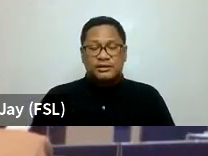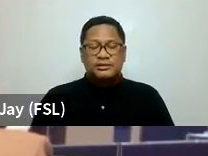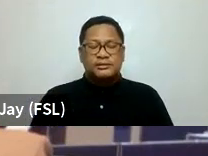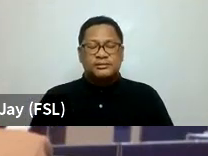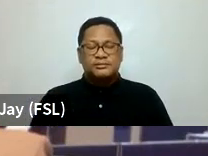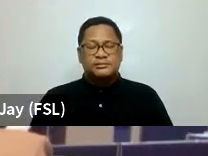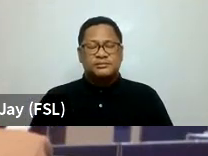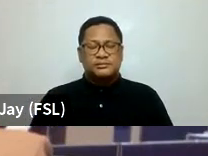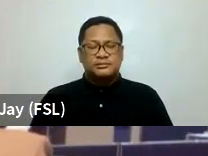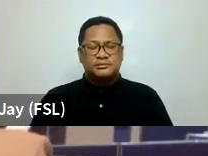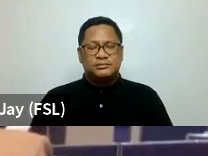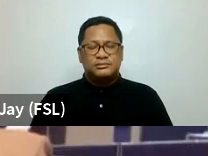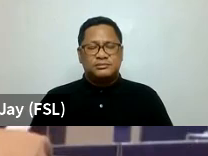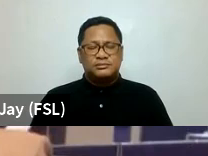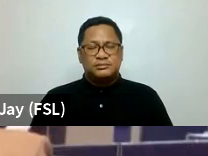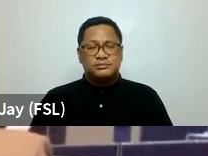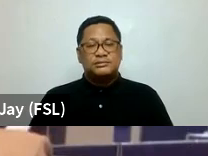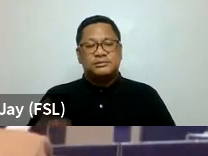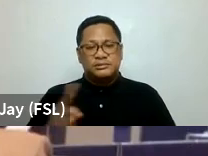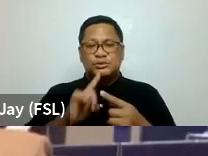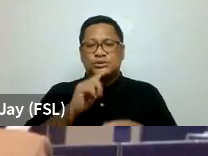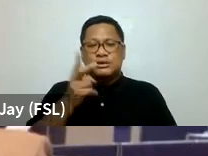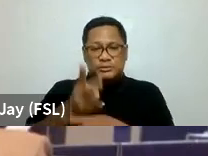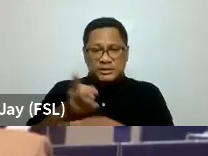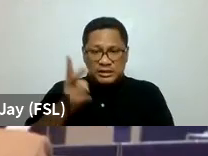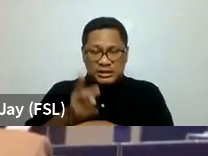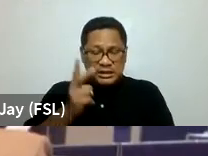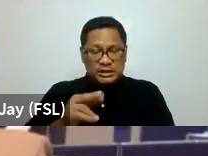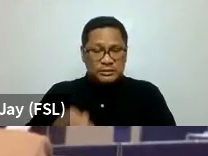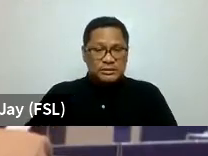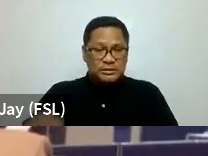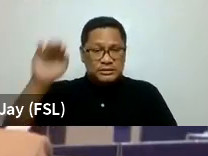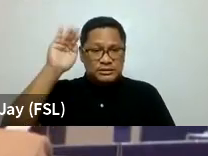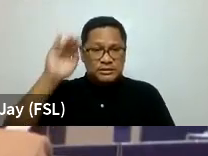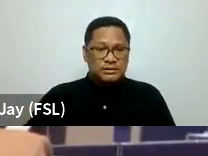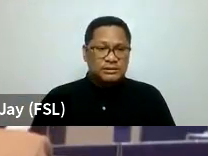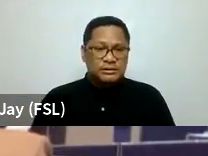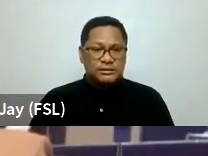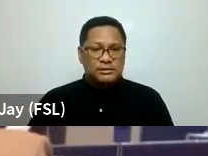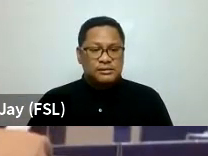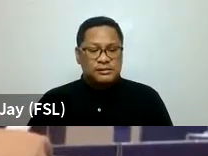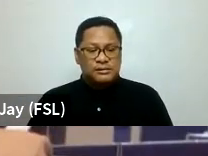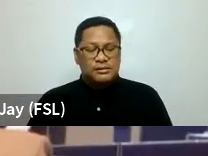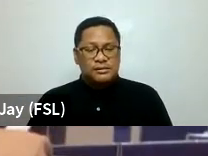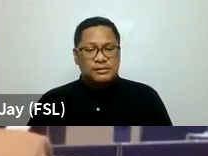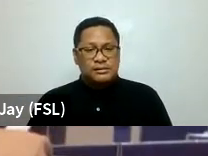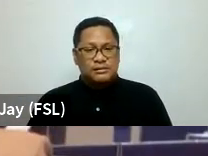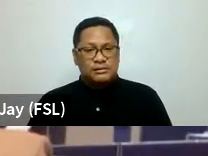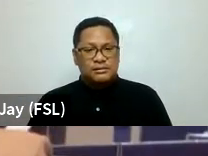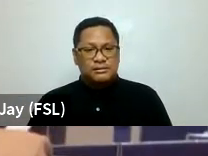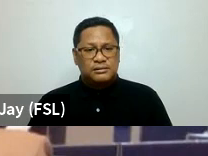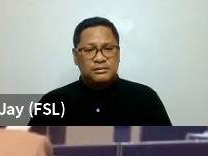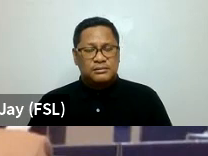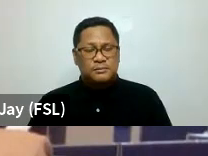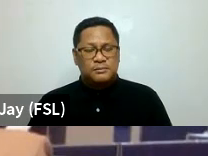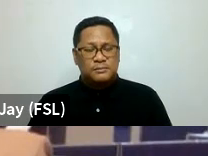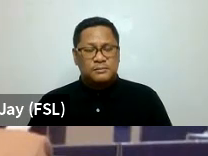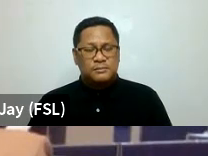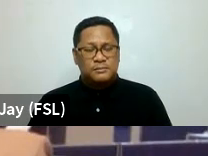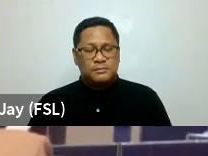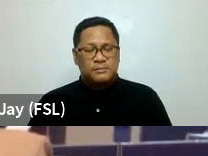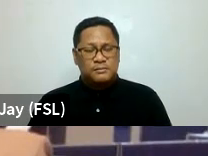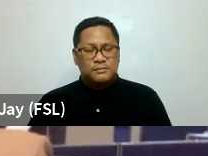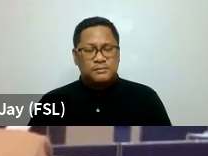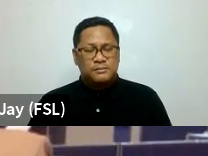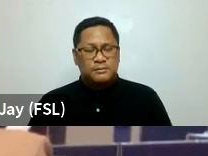for... Pinalaki niya na ako, pinaaral na niya ako from the insurance. So, siguro sabi ko, baka I need to